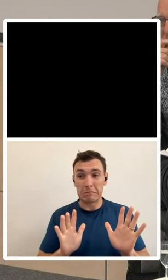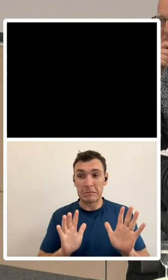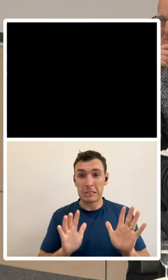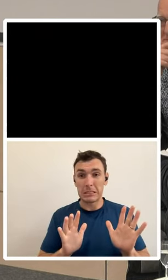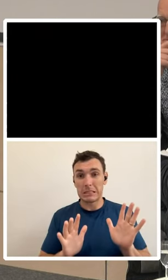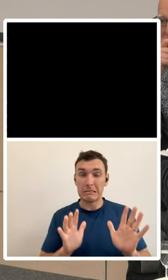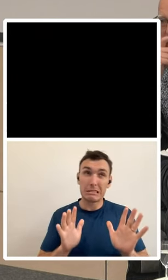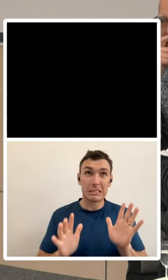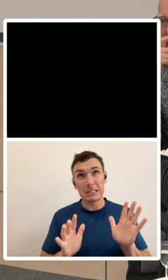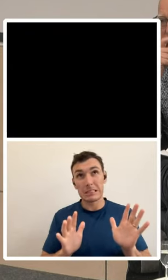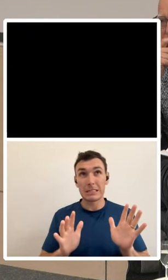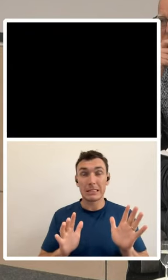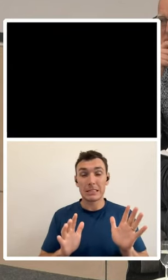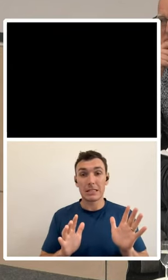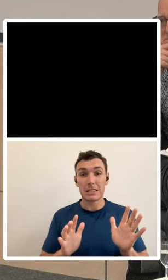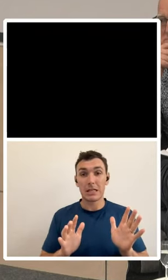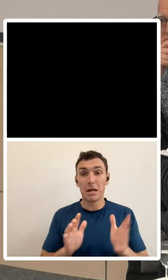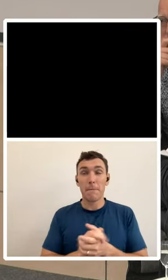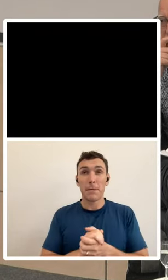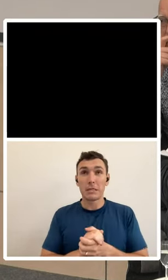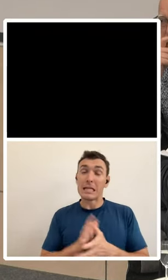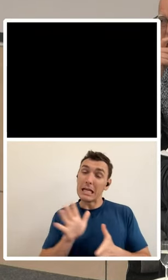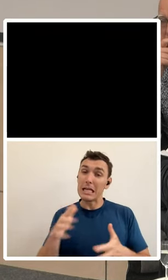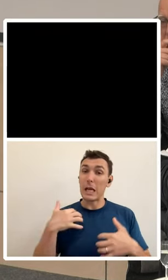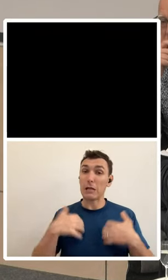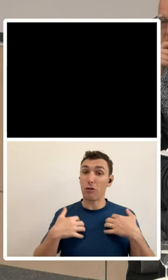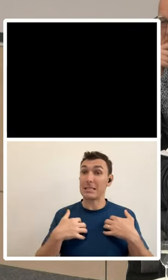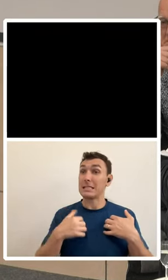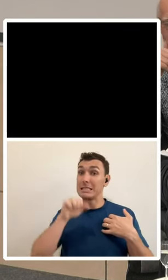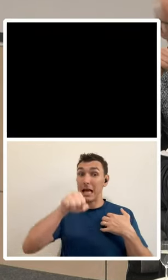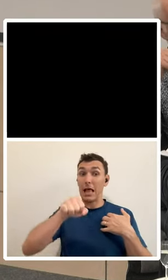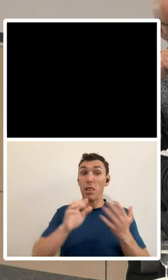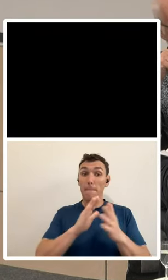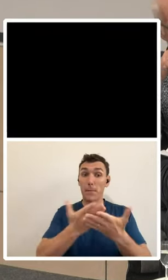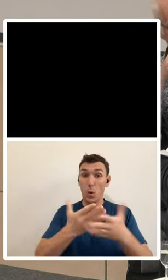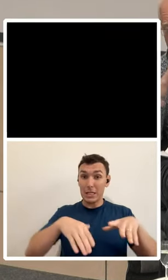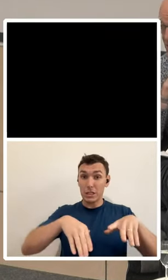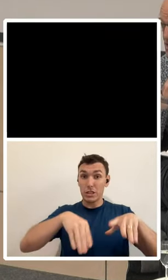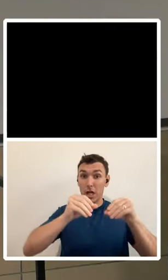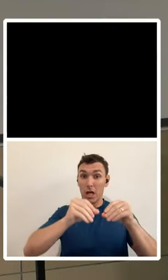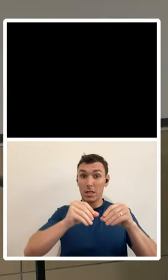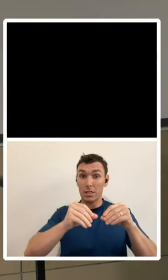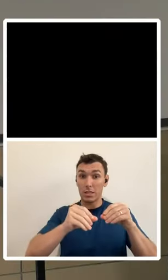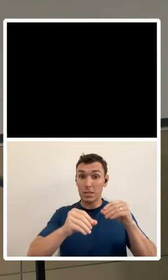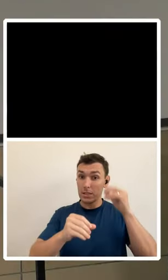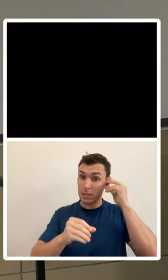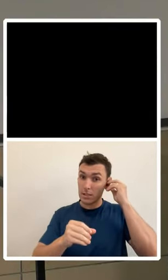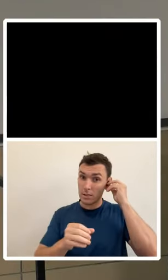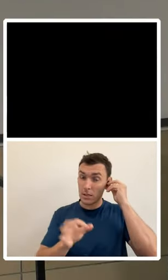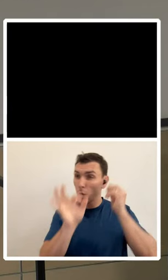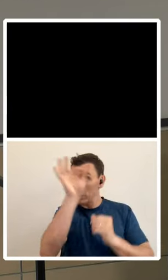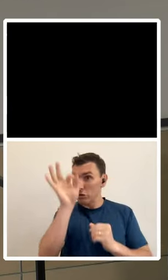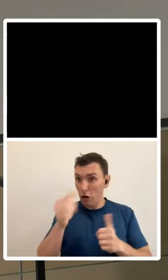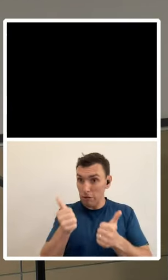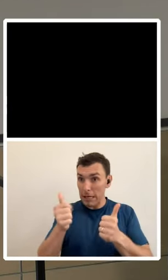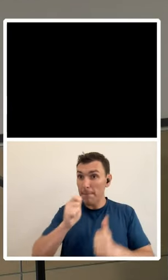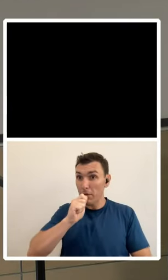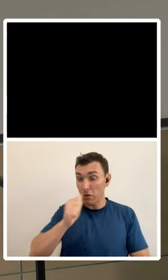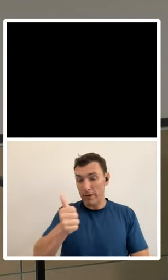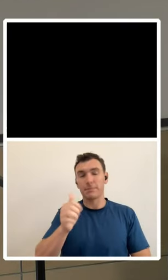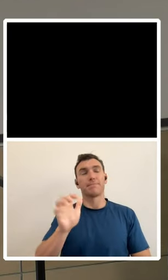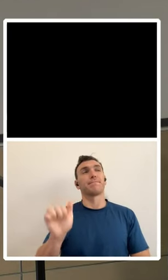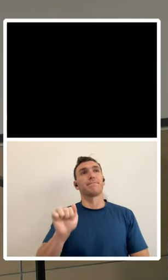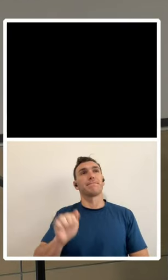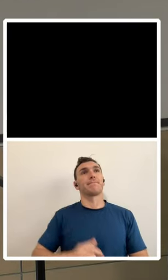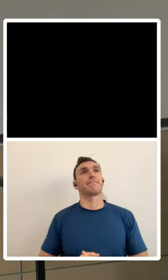That's funny, that the first scene in the book is basically me being like quite intensely threatened. Am I right with the mic, by the way? Yeah. Close enough. Yeah. The first scene in the book is me being quite intensely threatened by